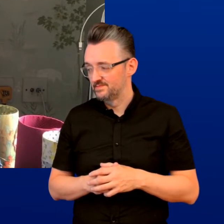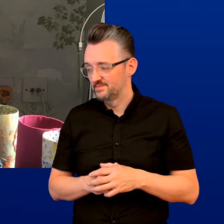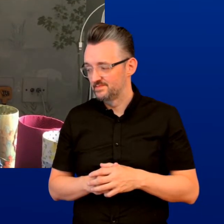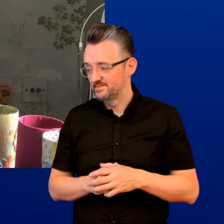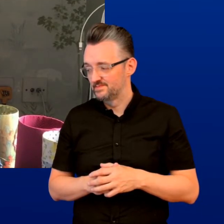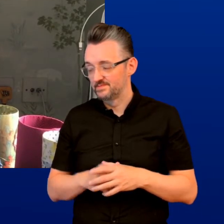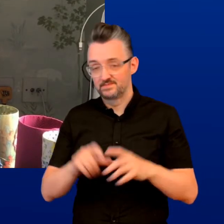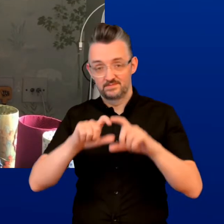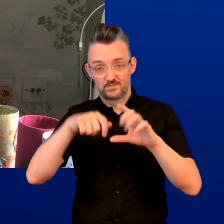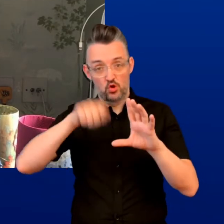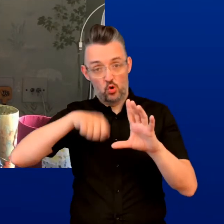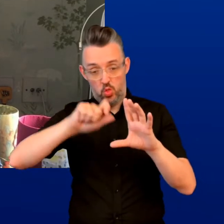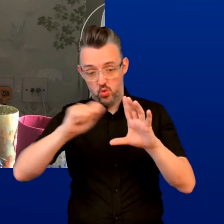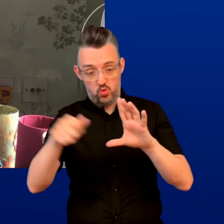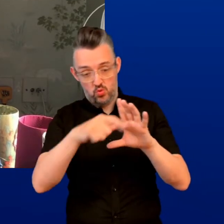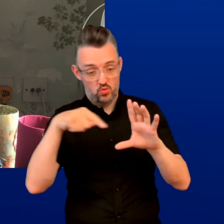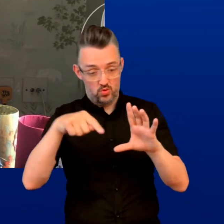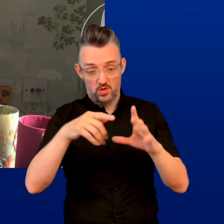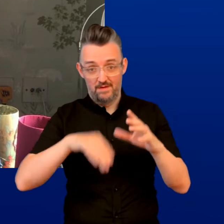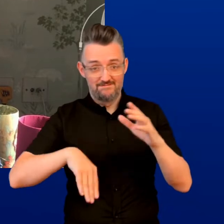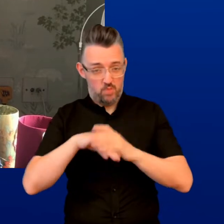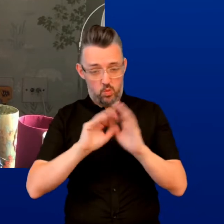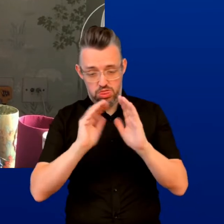So that's that all done with the glue stick.